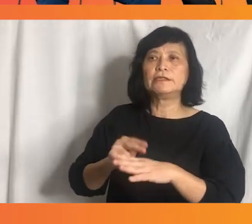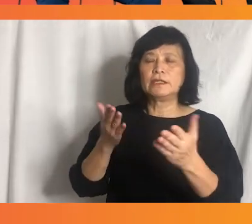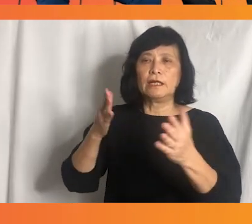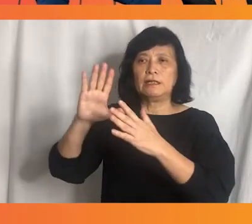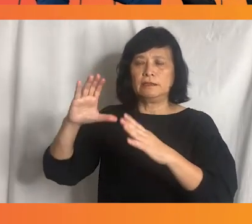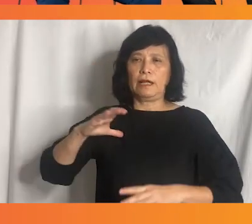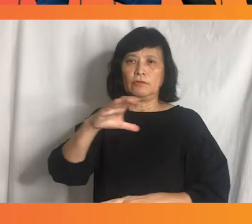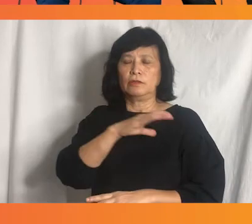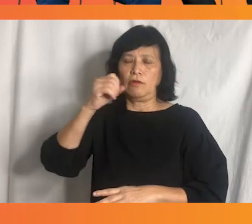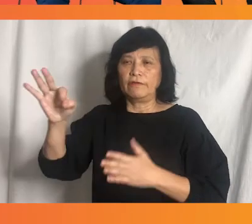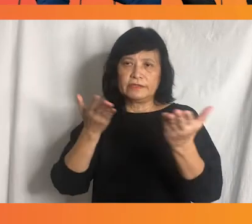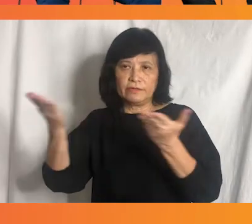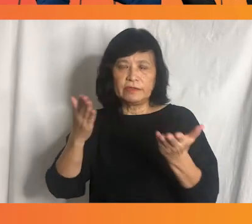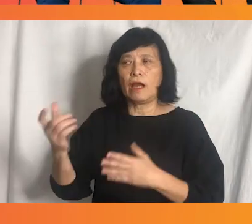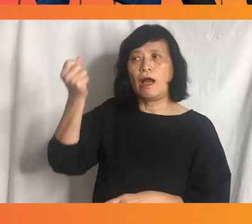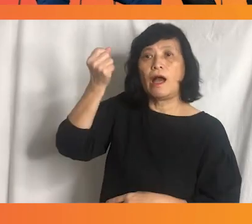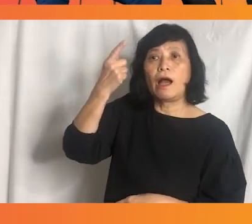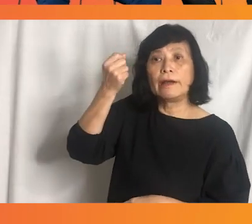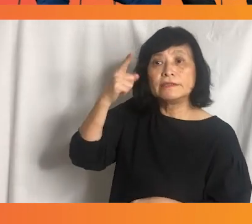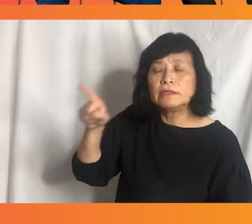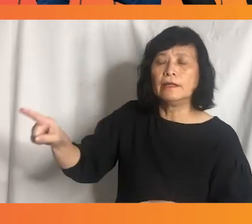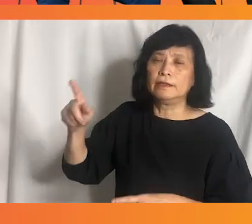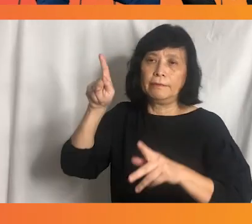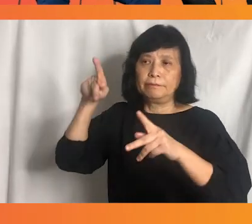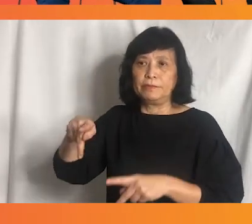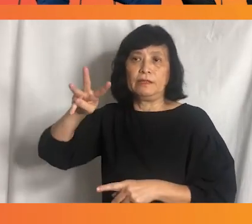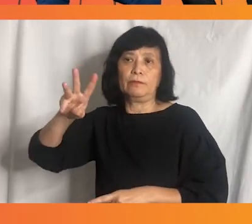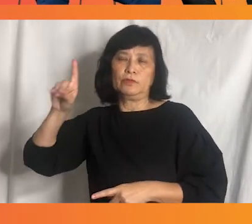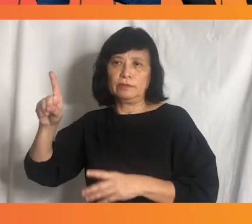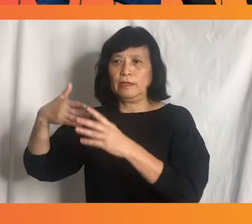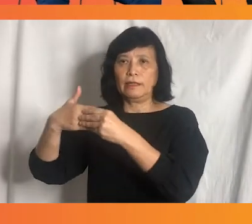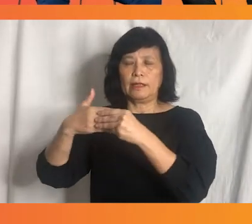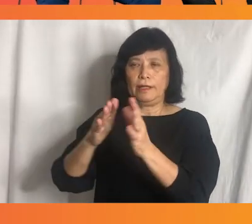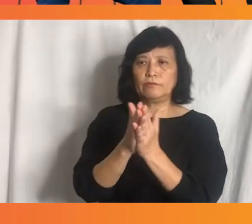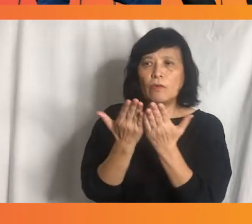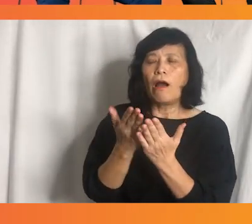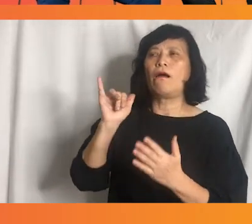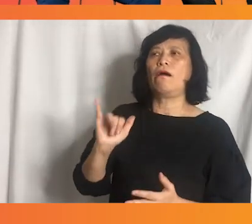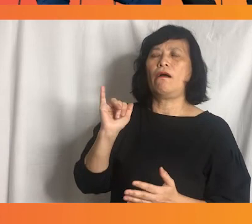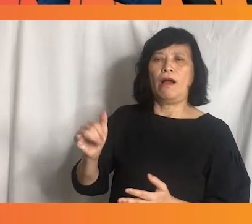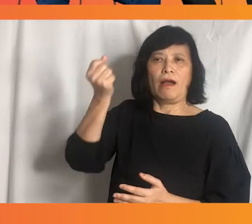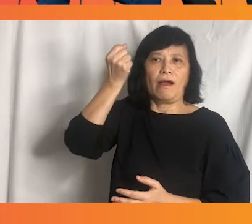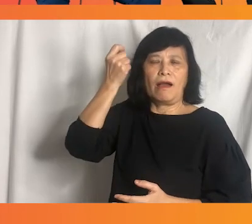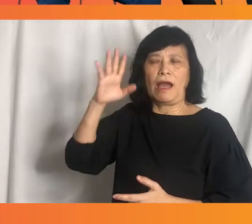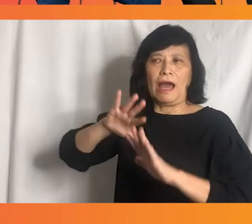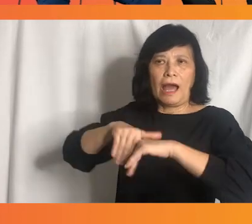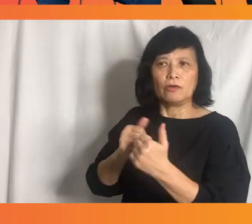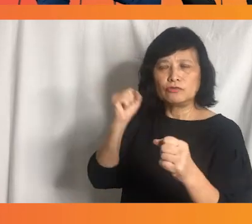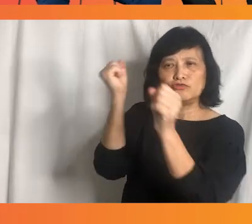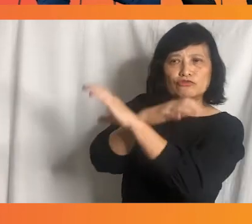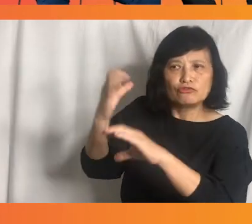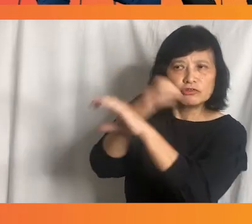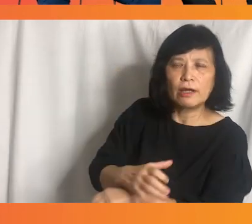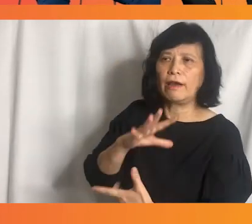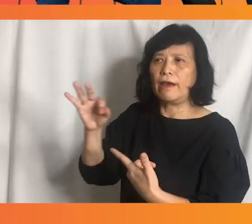Services Understanding Persons with Disabilities guidebook, so that they could really appreciate the challenges and strengths of working with persons with